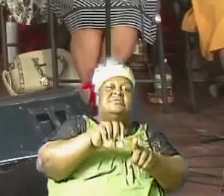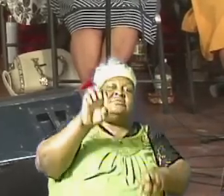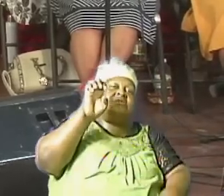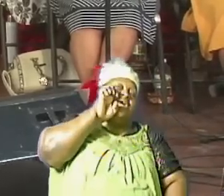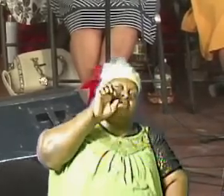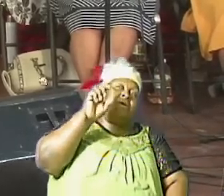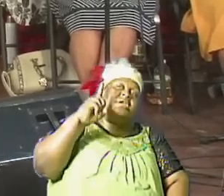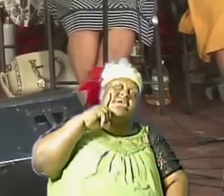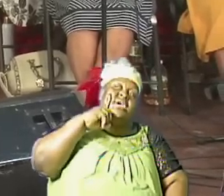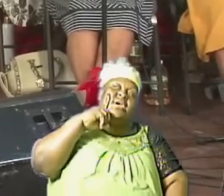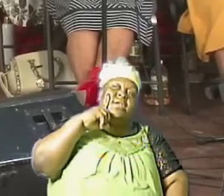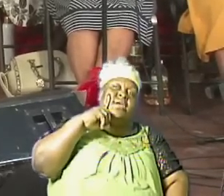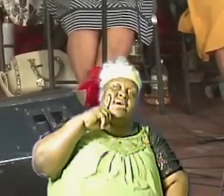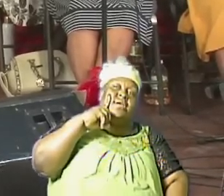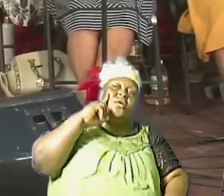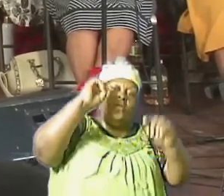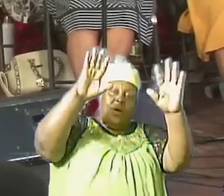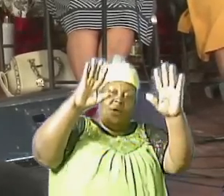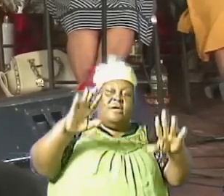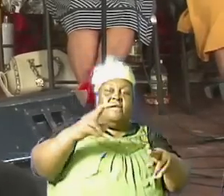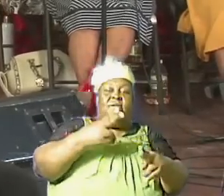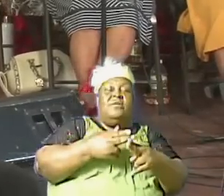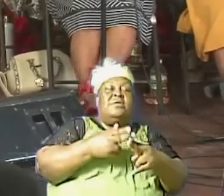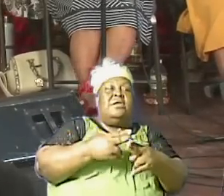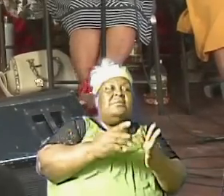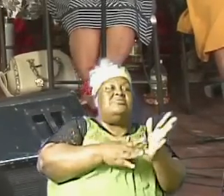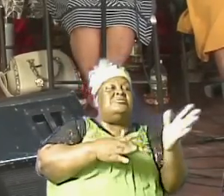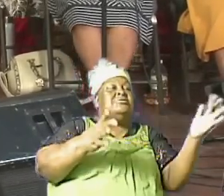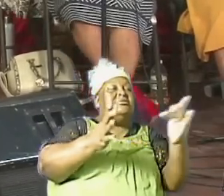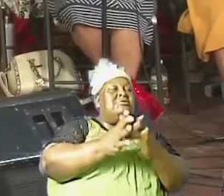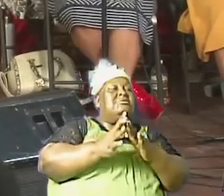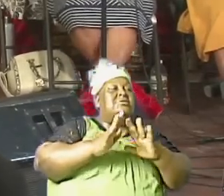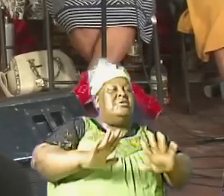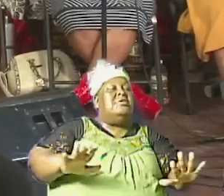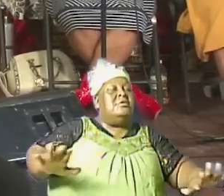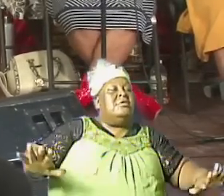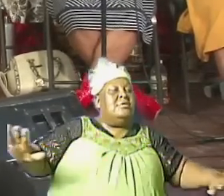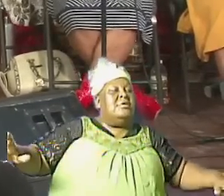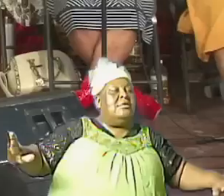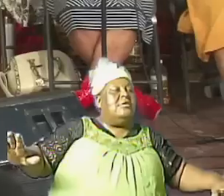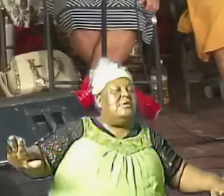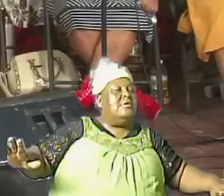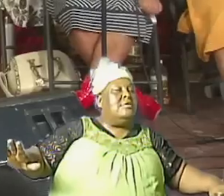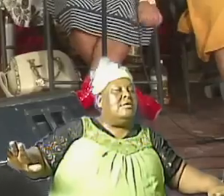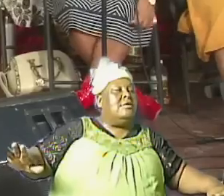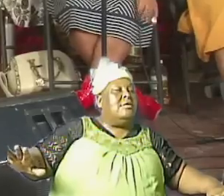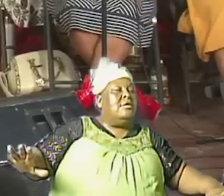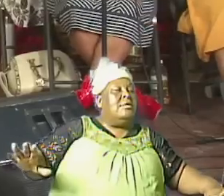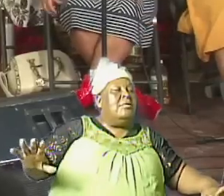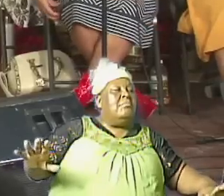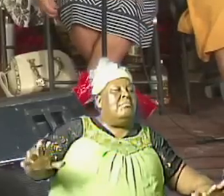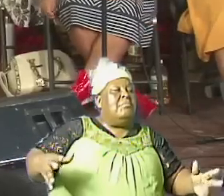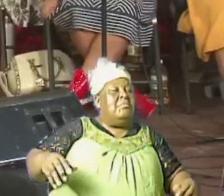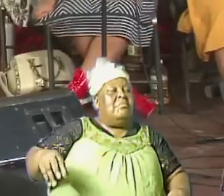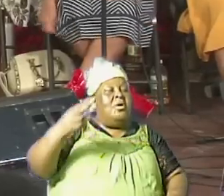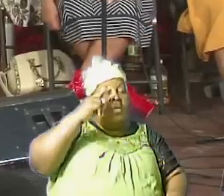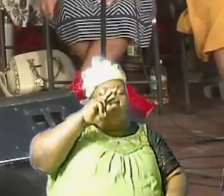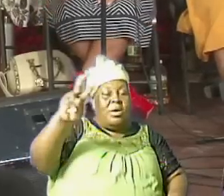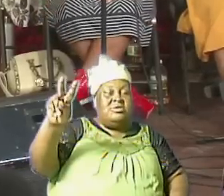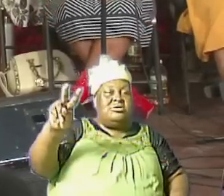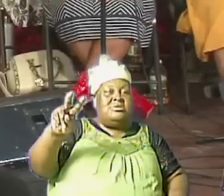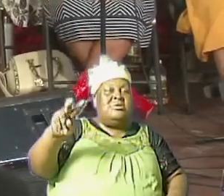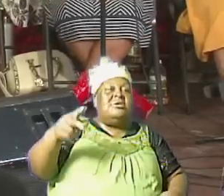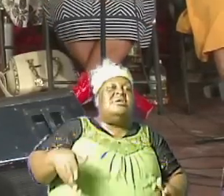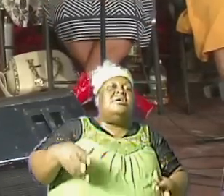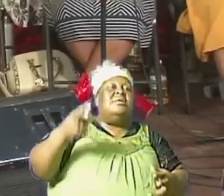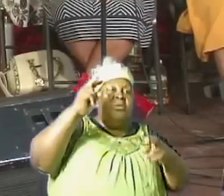amen. Praise the Lord in the wonderful name of Jesus and their children. I know if they're not watching now, they'll be watching later. I